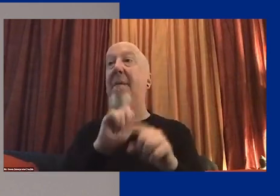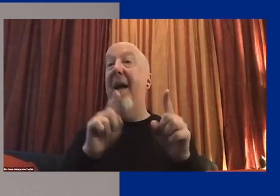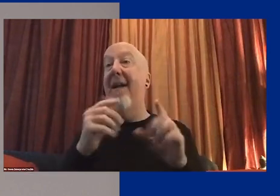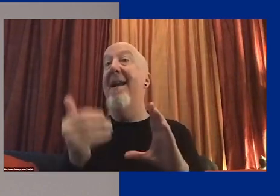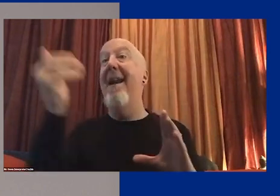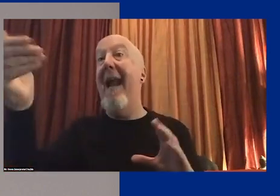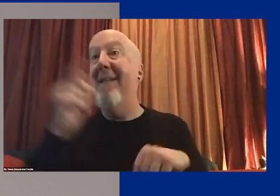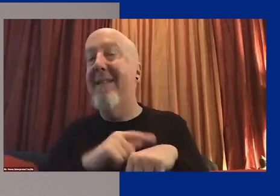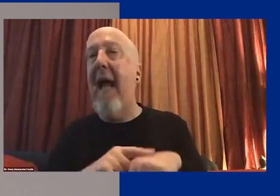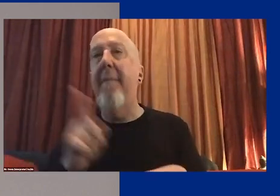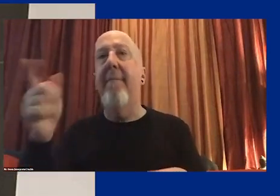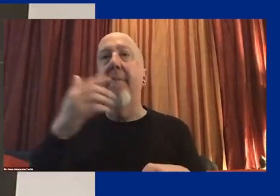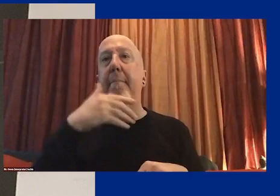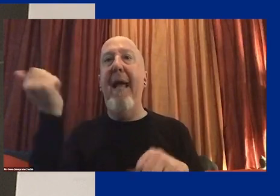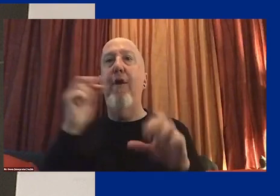and overcome.